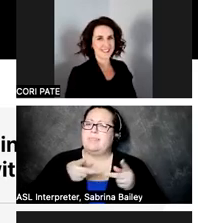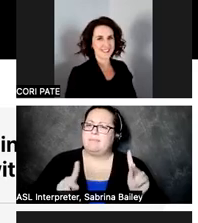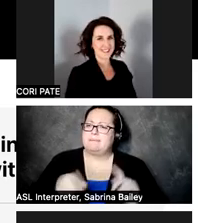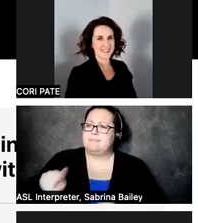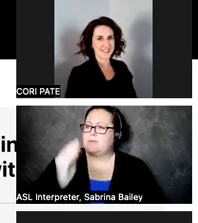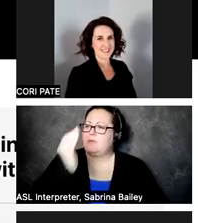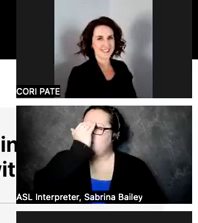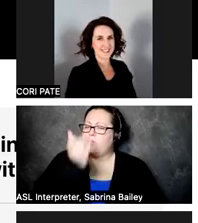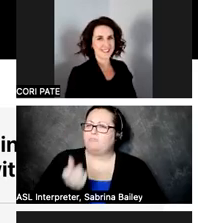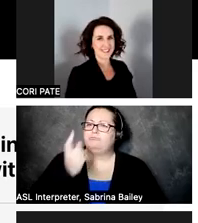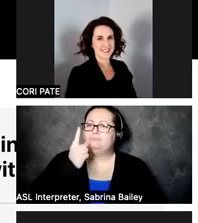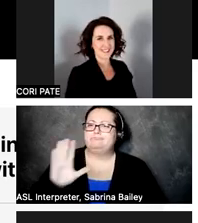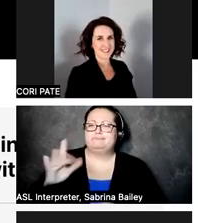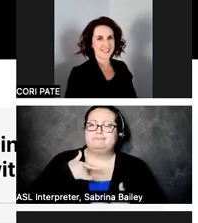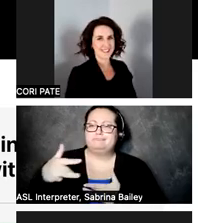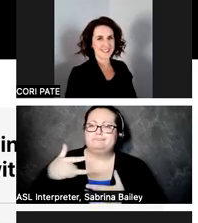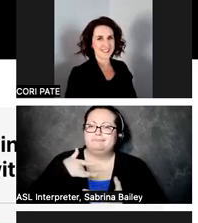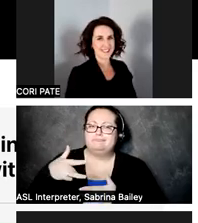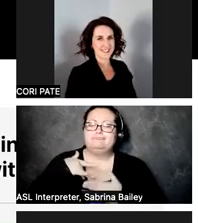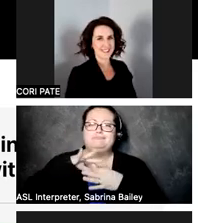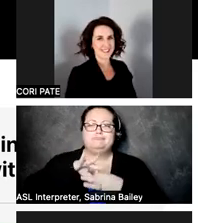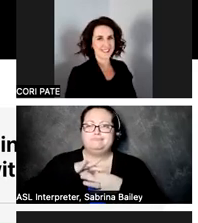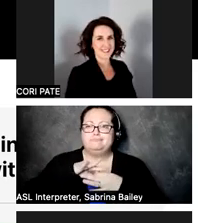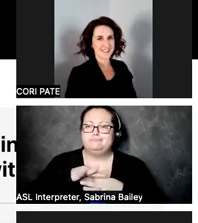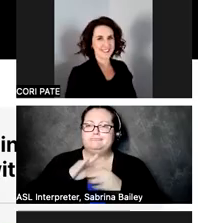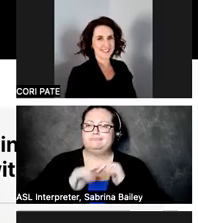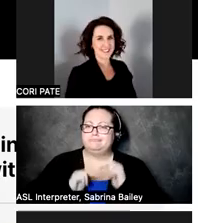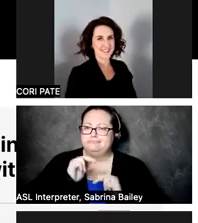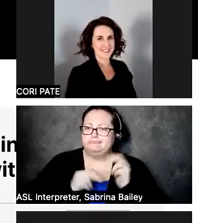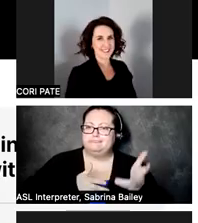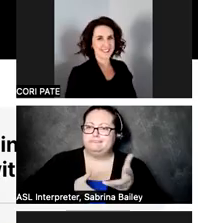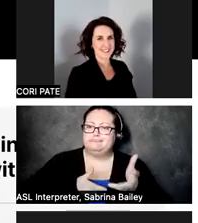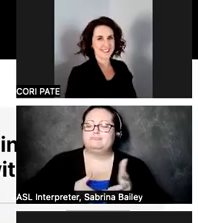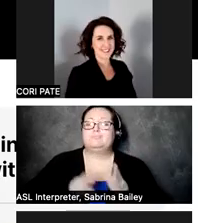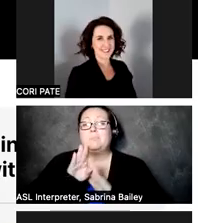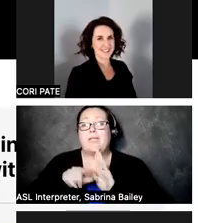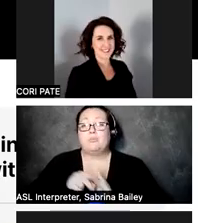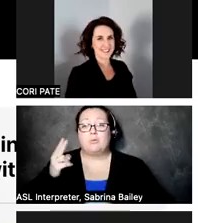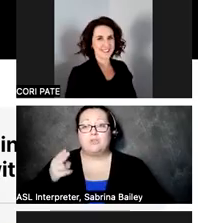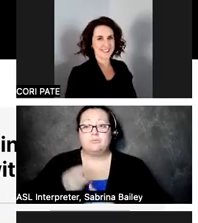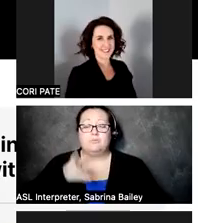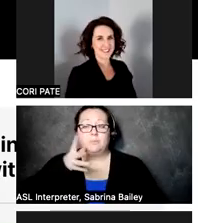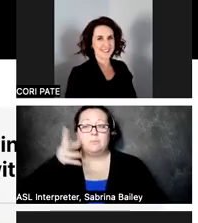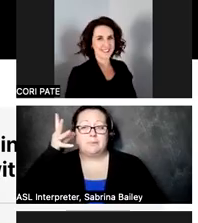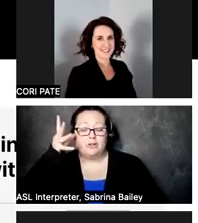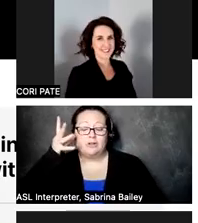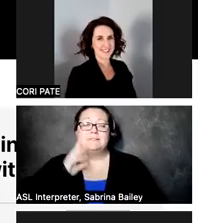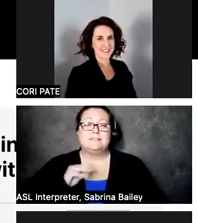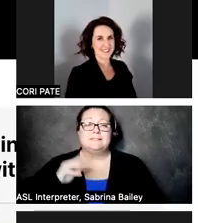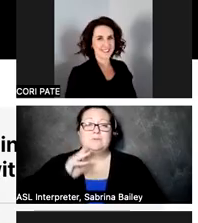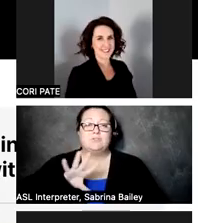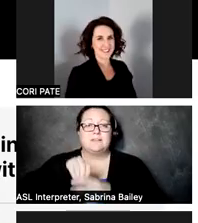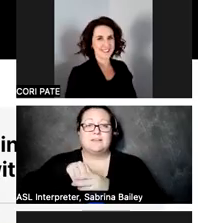you understand their concerns, building relationship, getting background history from the parents and experiencing being in the